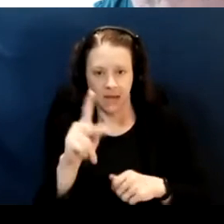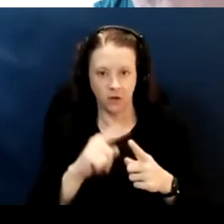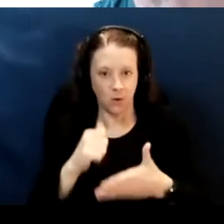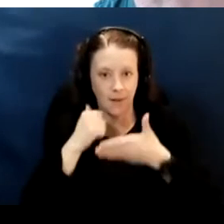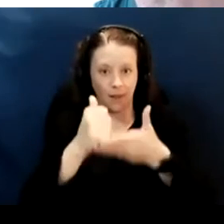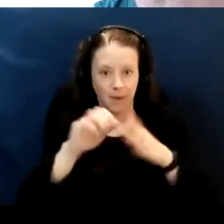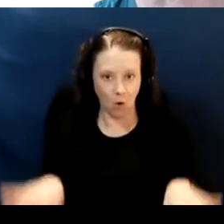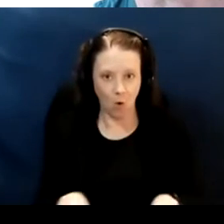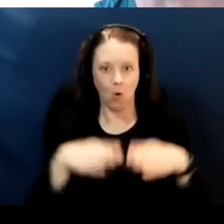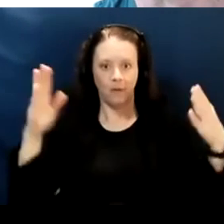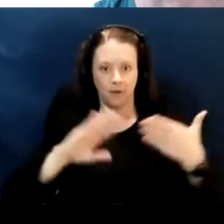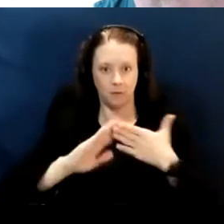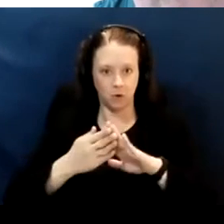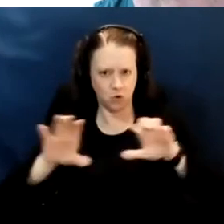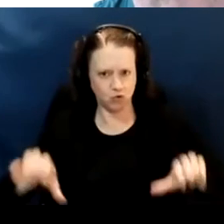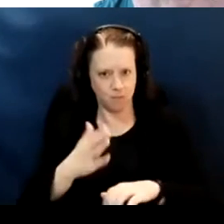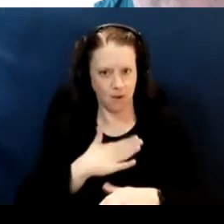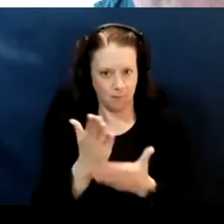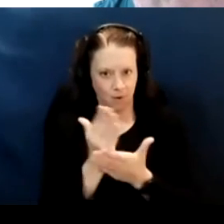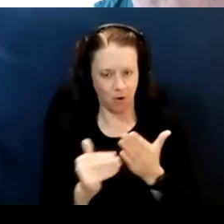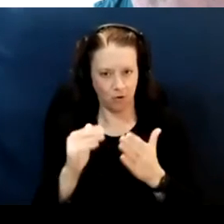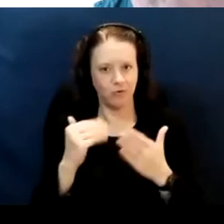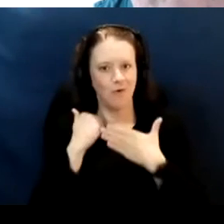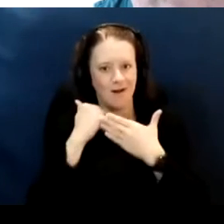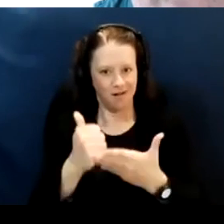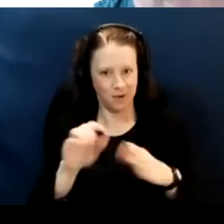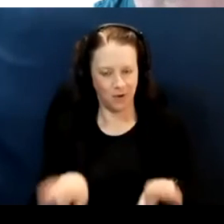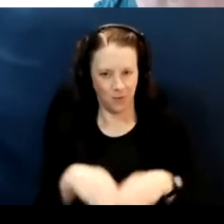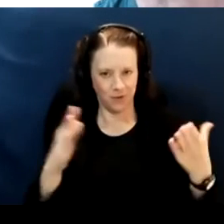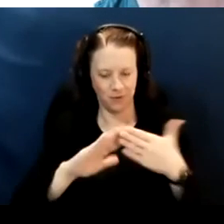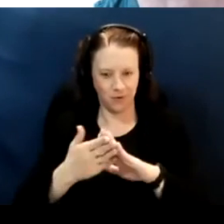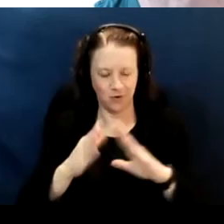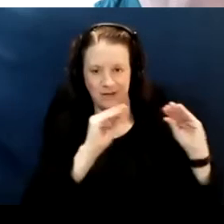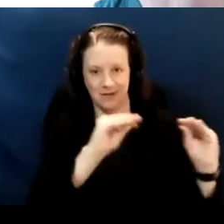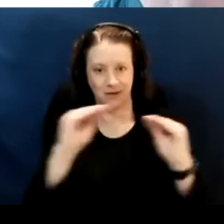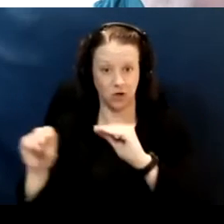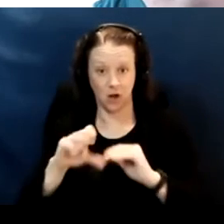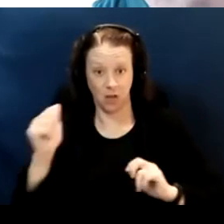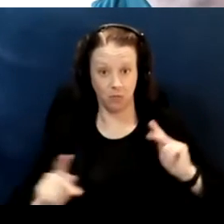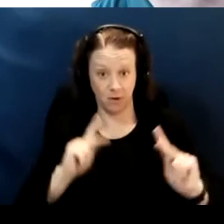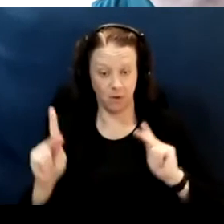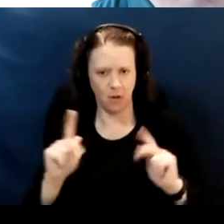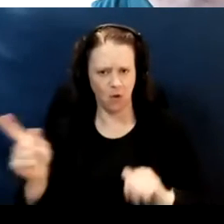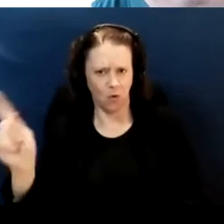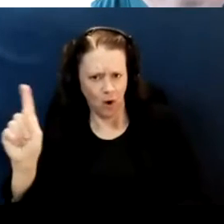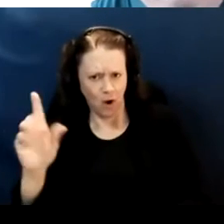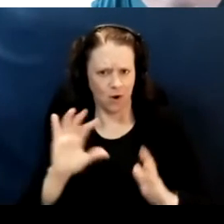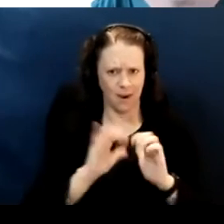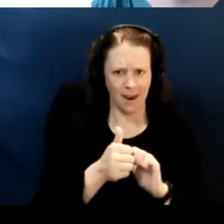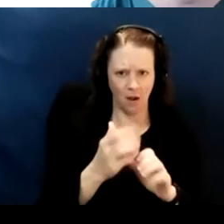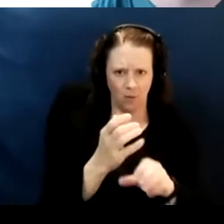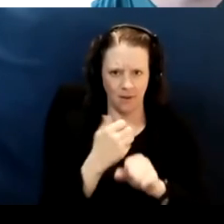the community, doing my part to help open up the community and teaching other individuals where and how to get this